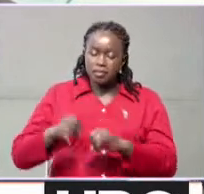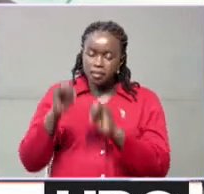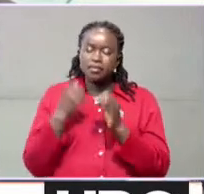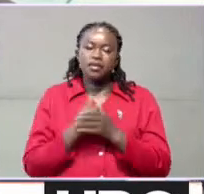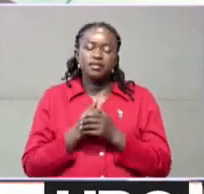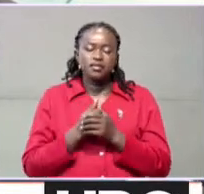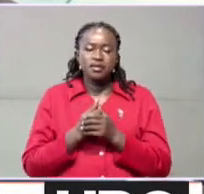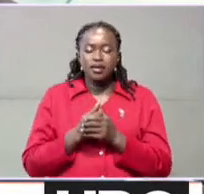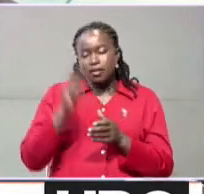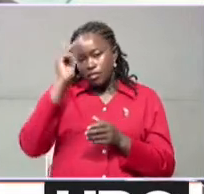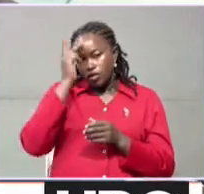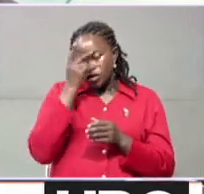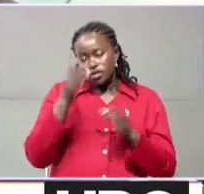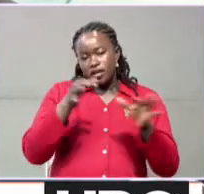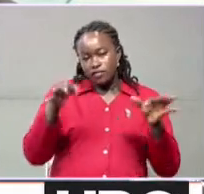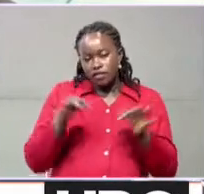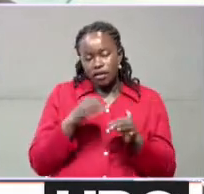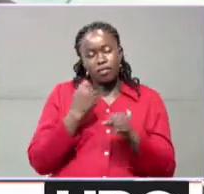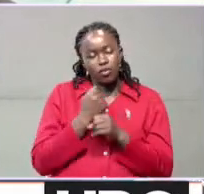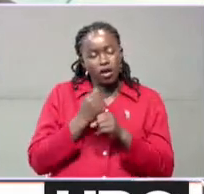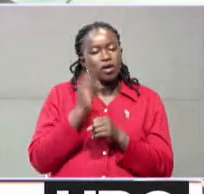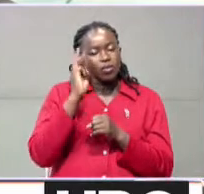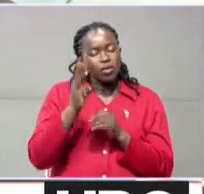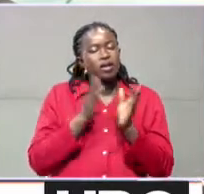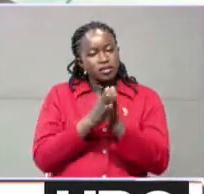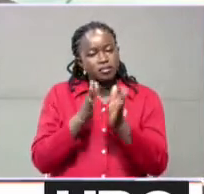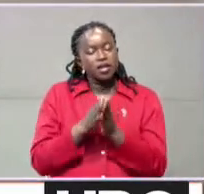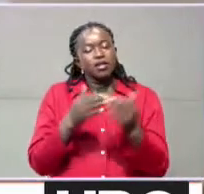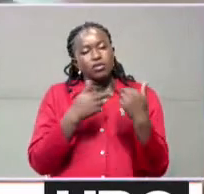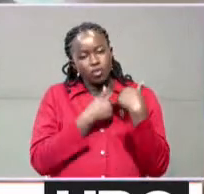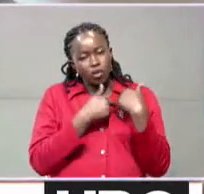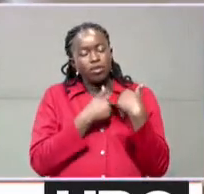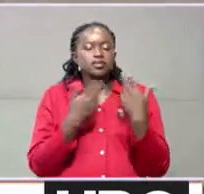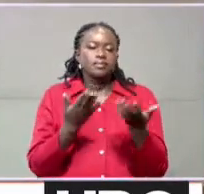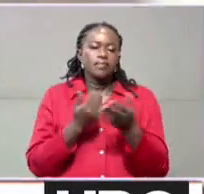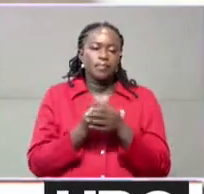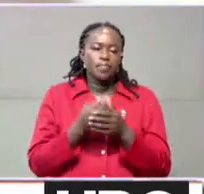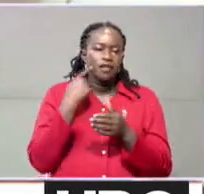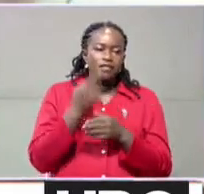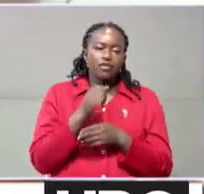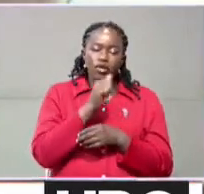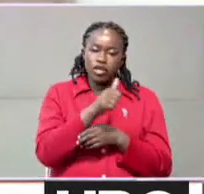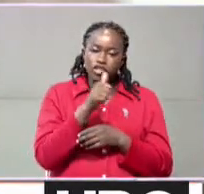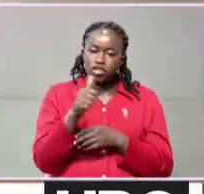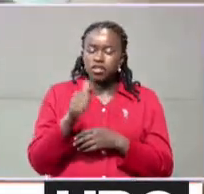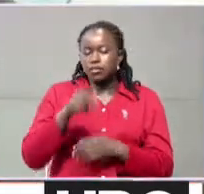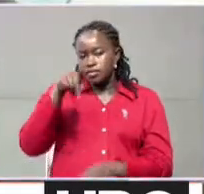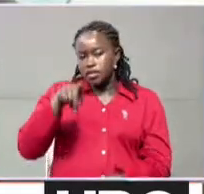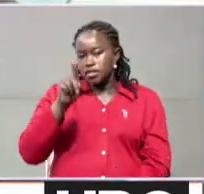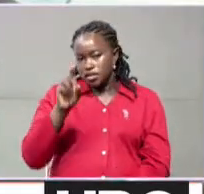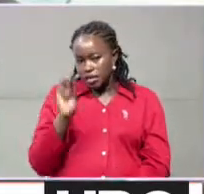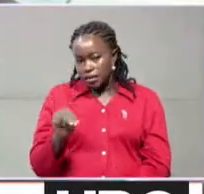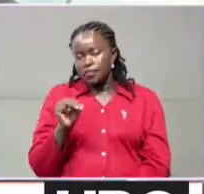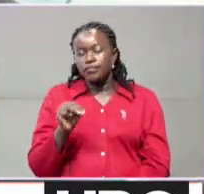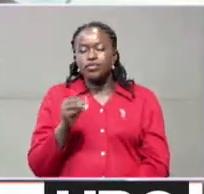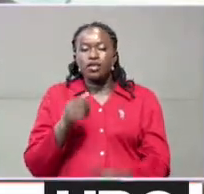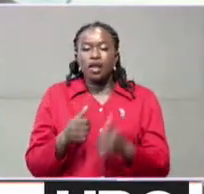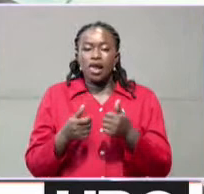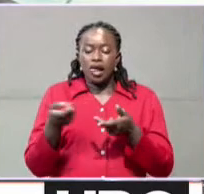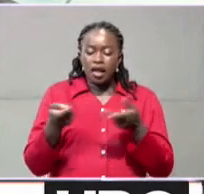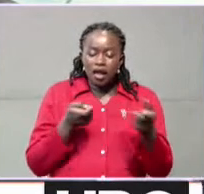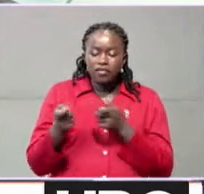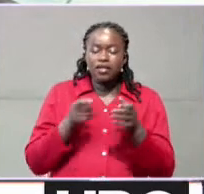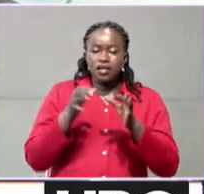framework will clearly spell out the roles and the responsibilities of each and every pdm the governing